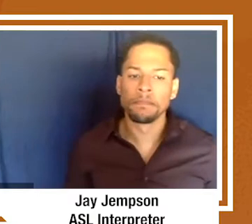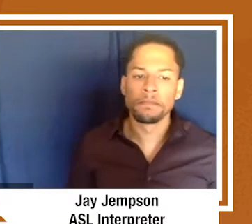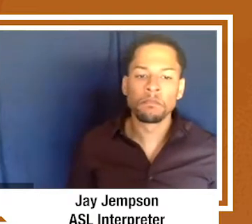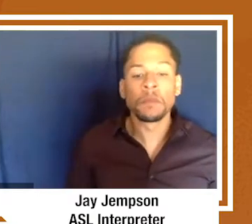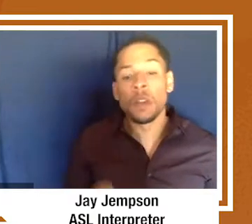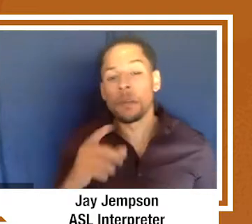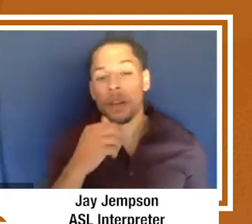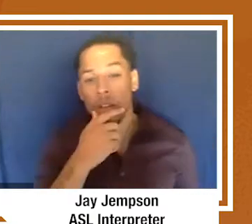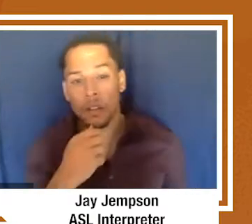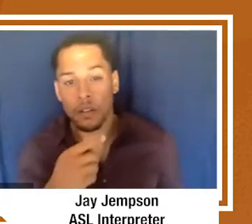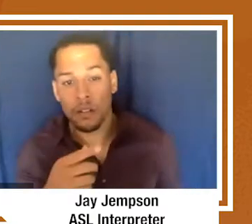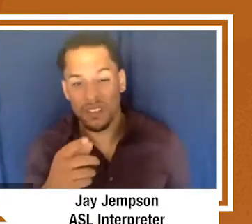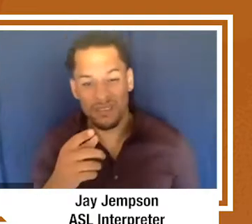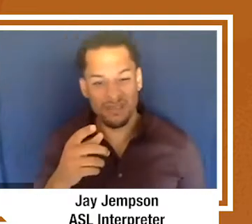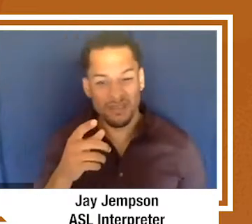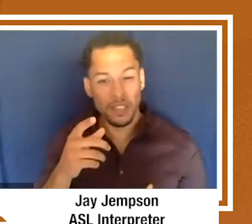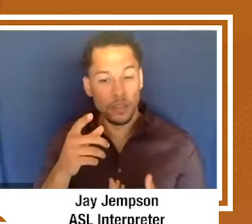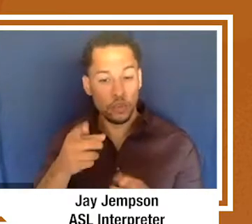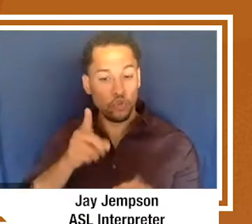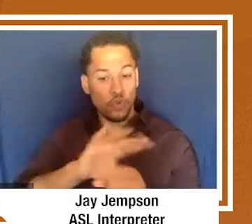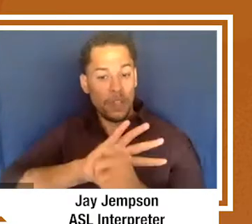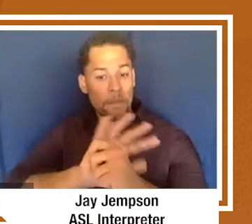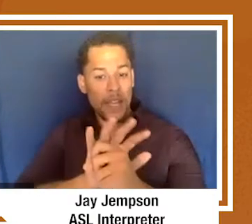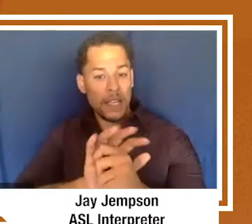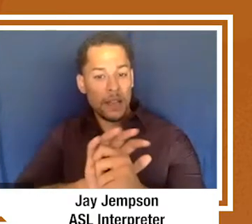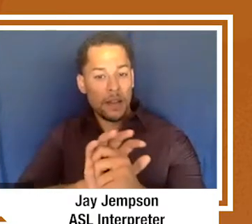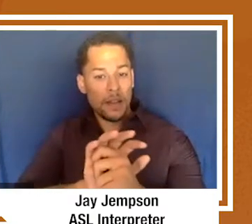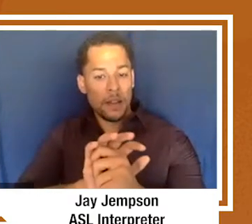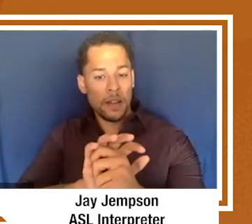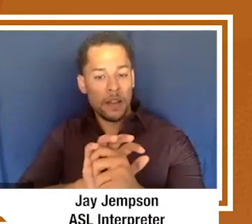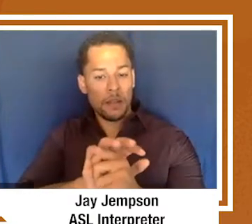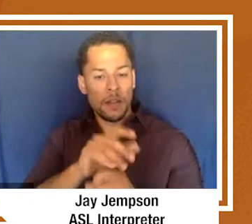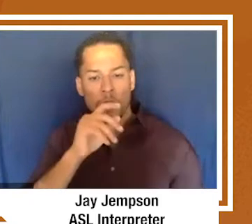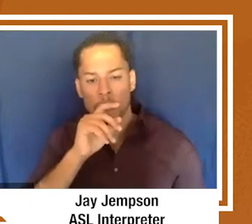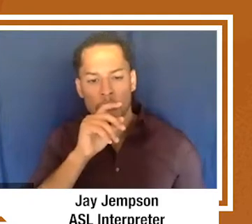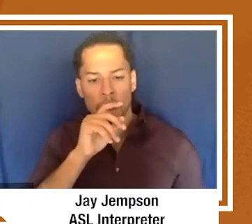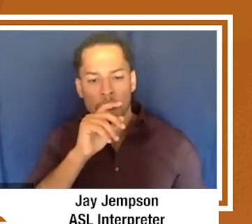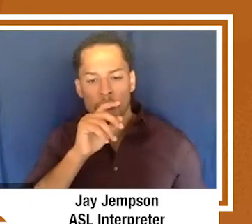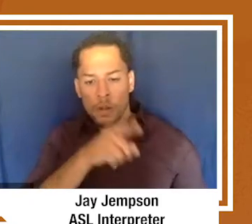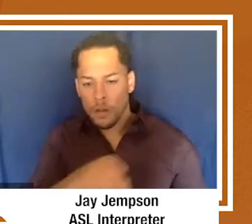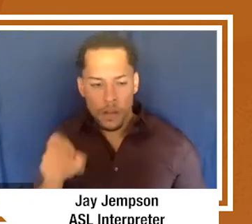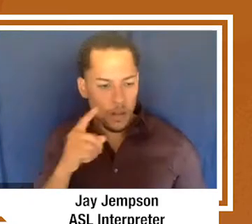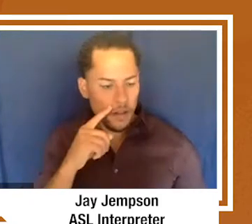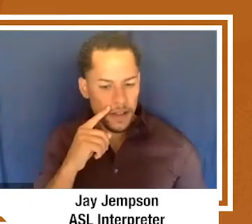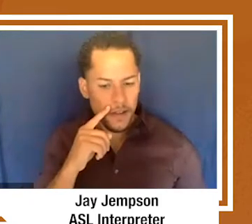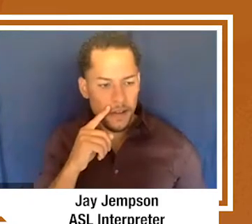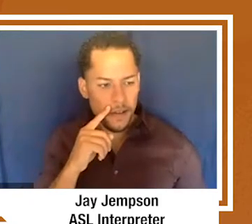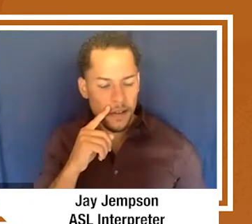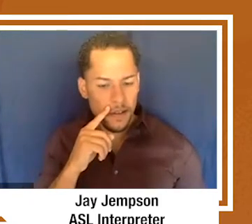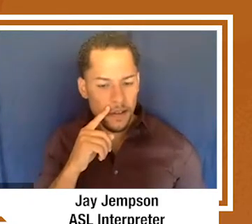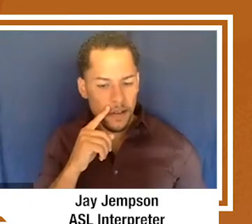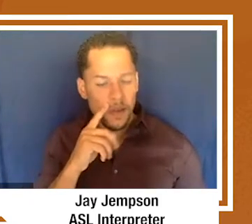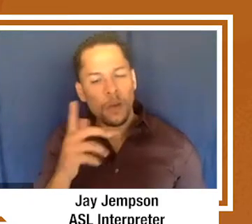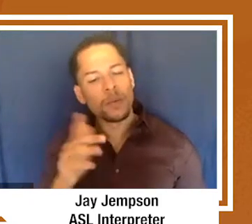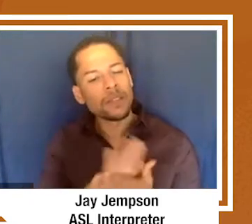main thing that I felt during this pandemic is that I was able to really connect with my artists.